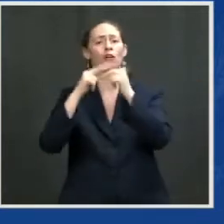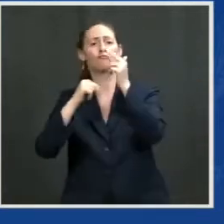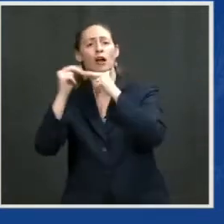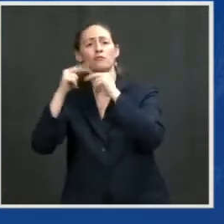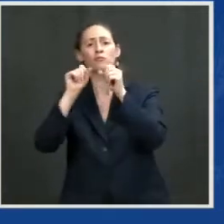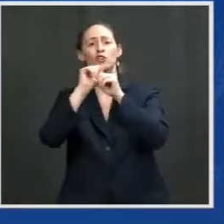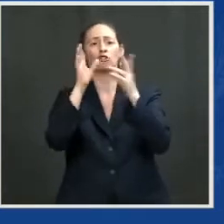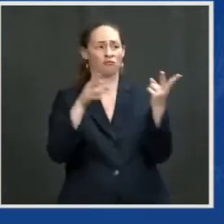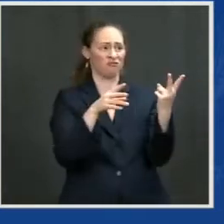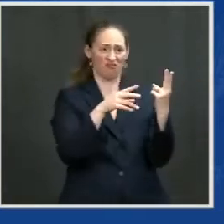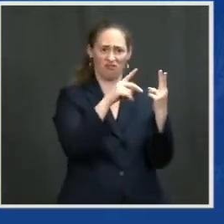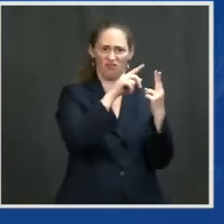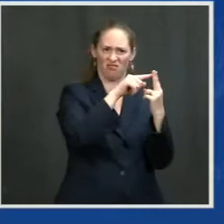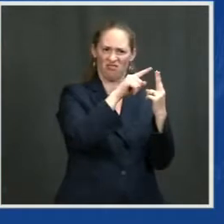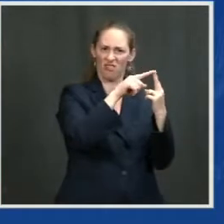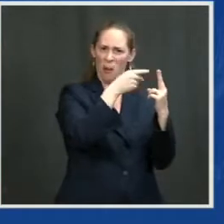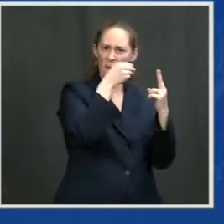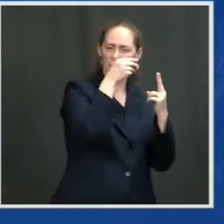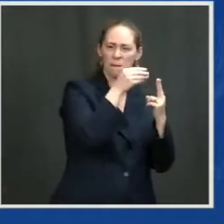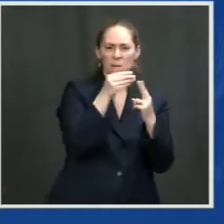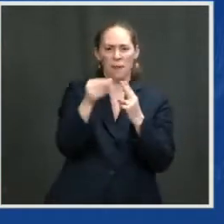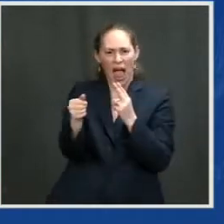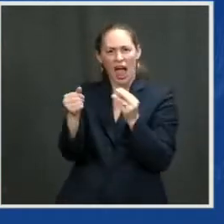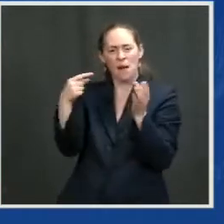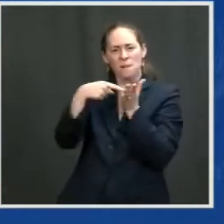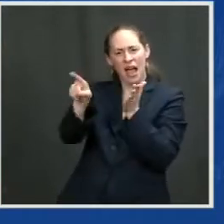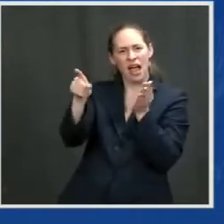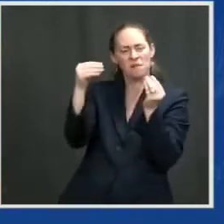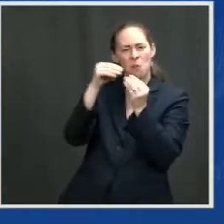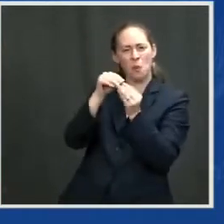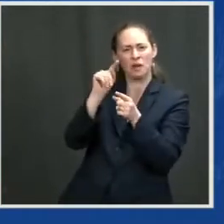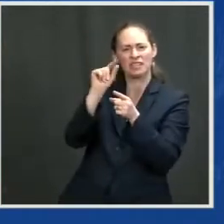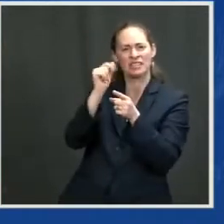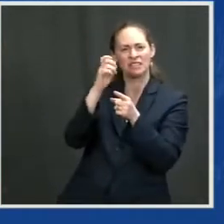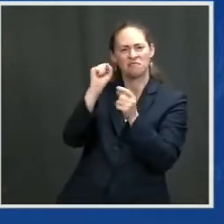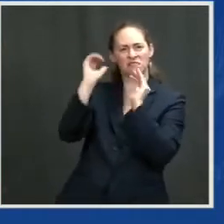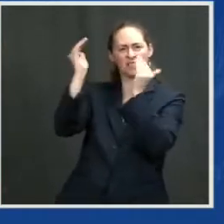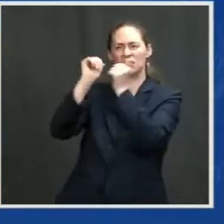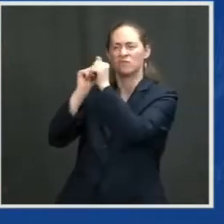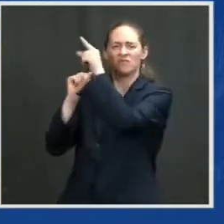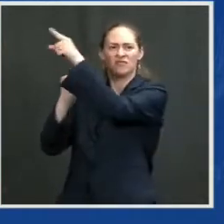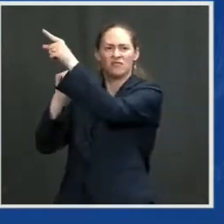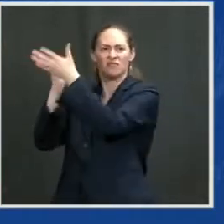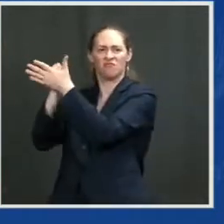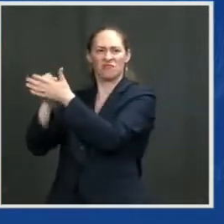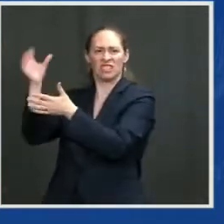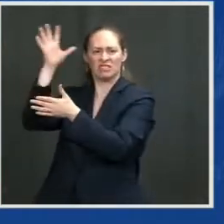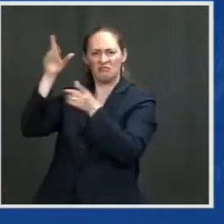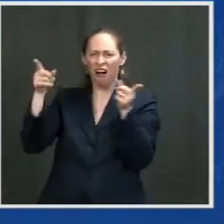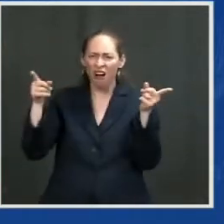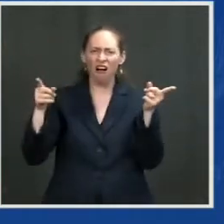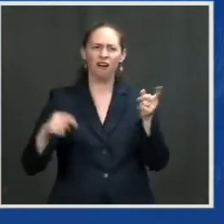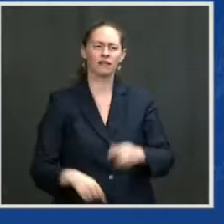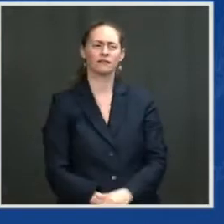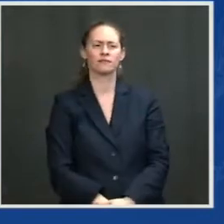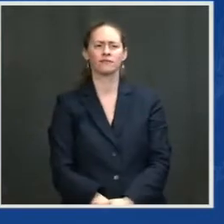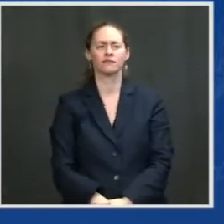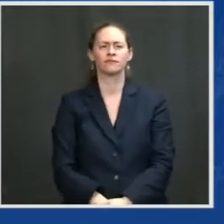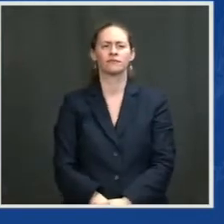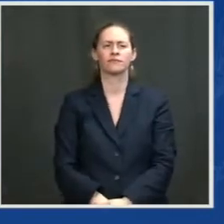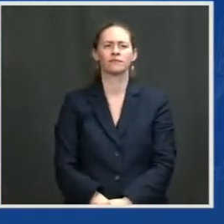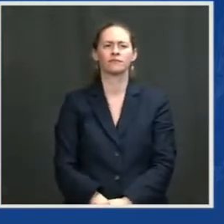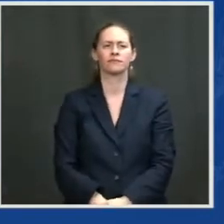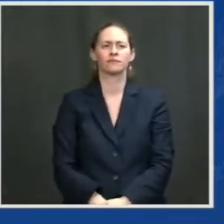them. And by the way, they used to do a lot more research and development. Major corporations now, because we've changed the